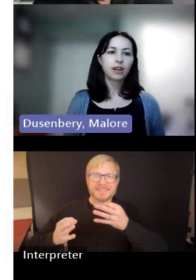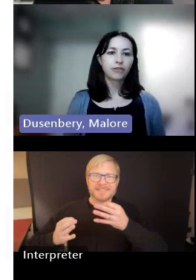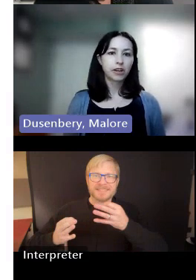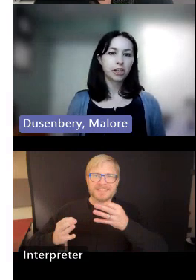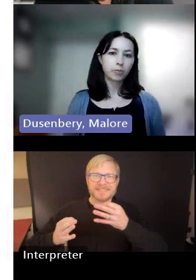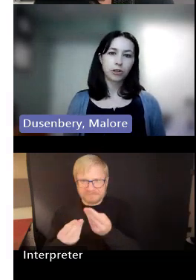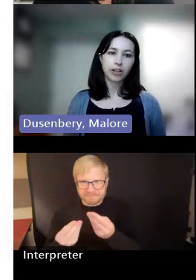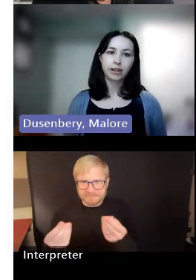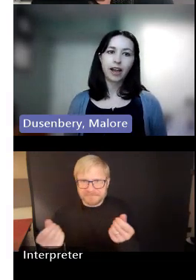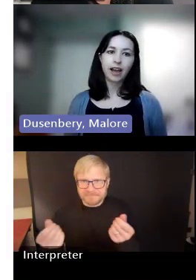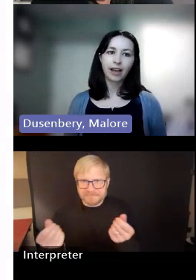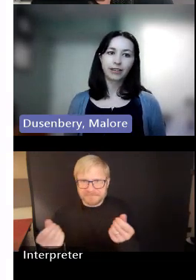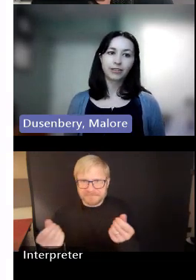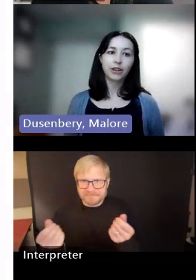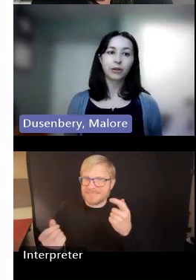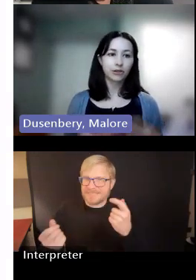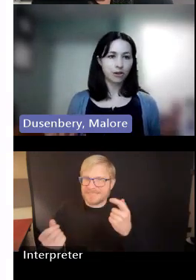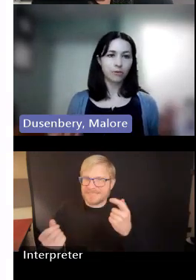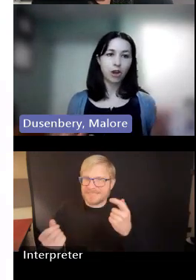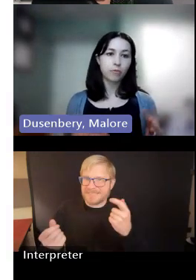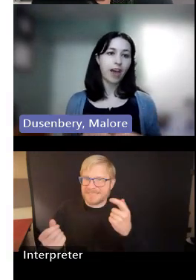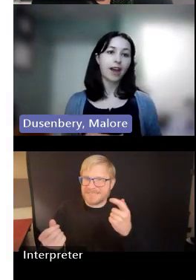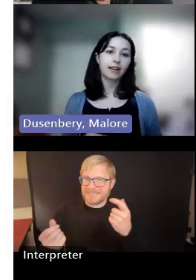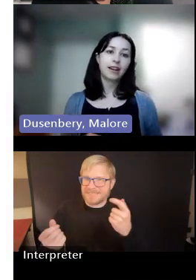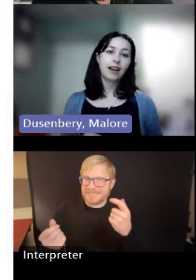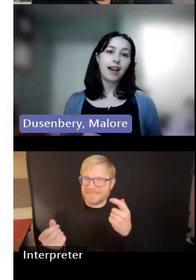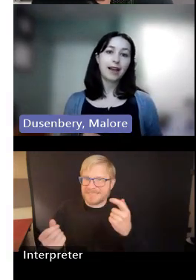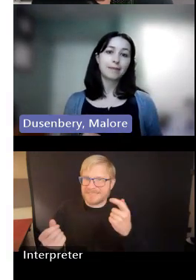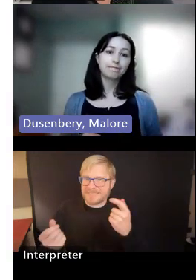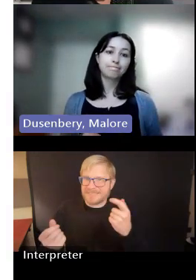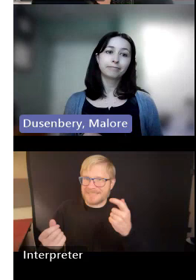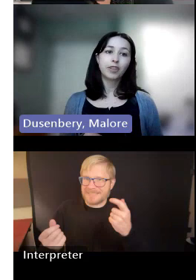each person. So we hope that